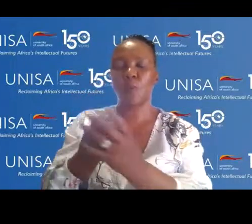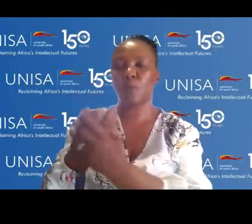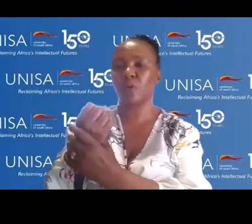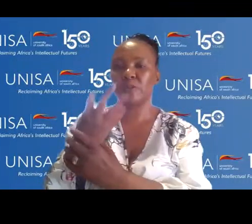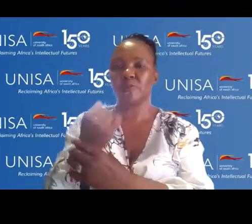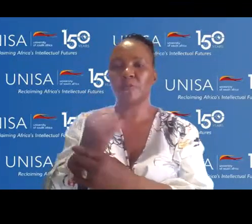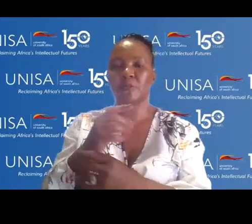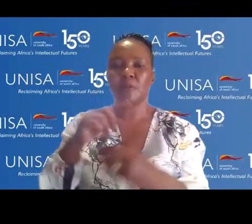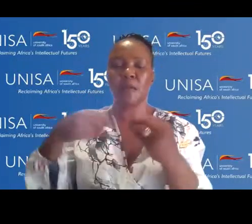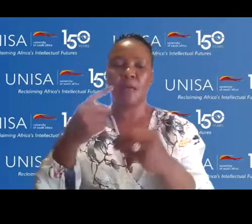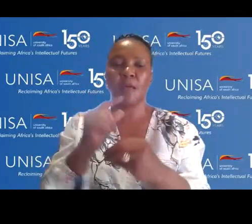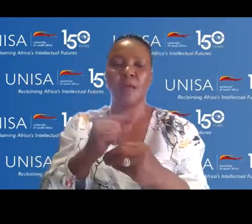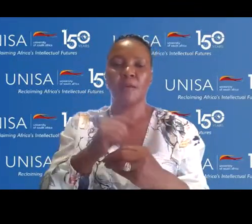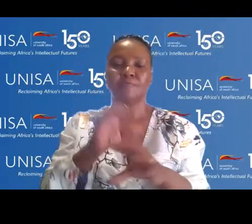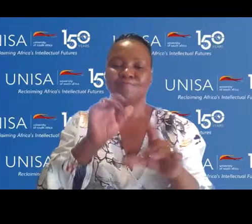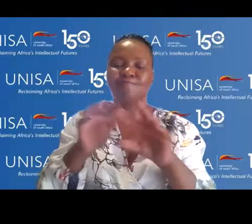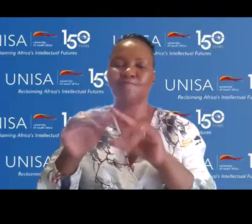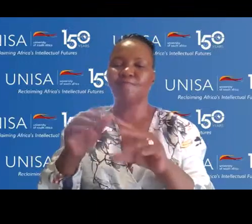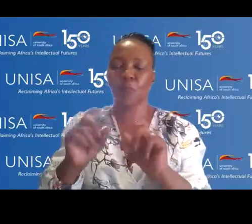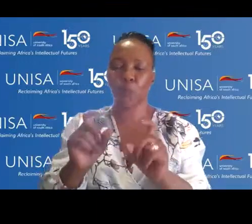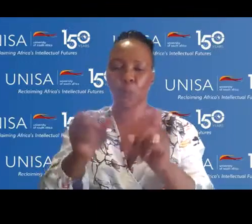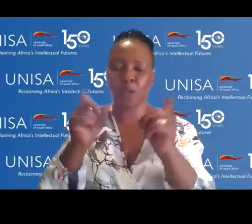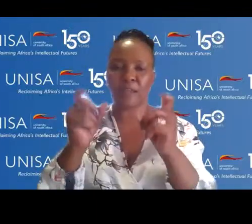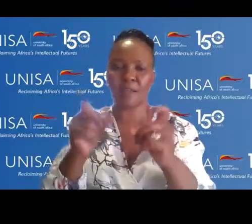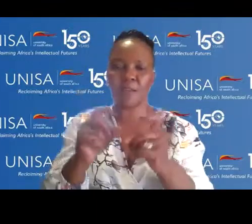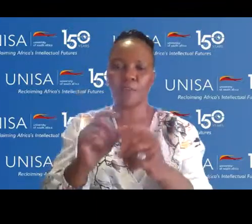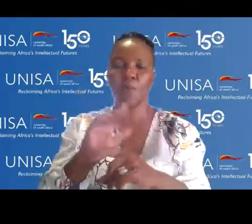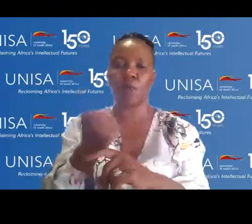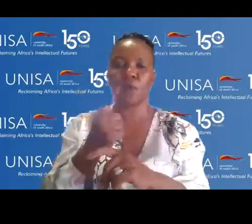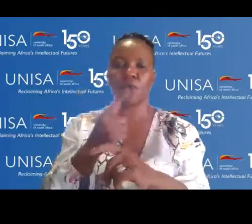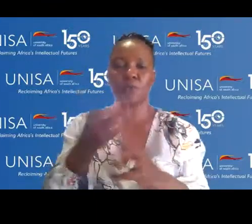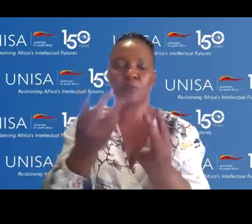typing faster and all of that stuff. So, yeah.